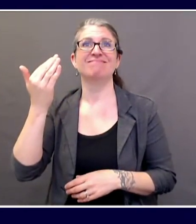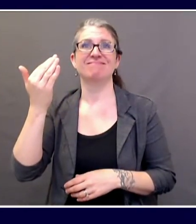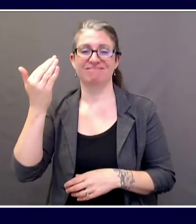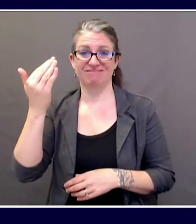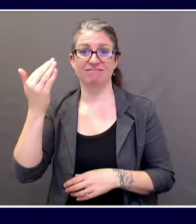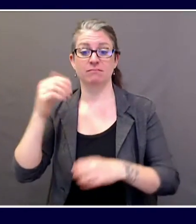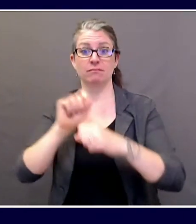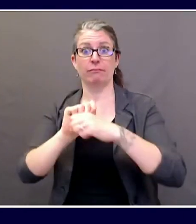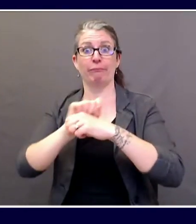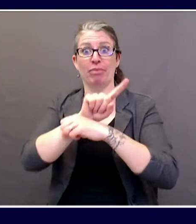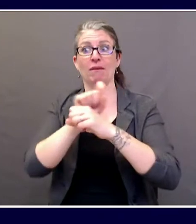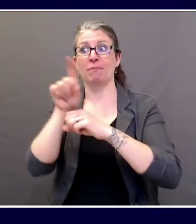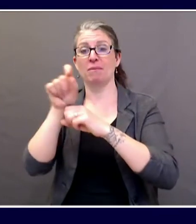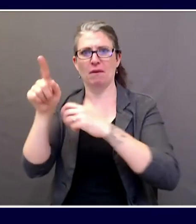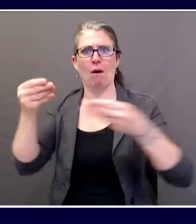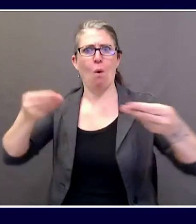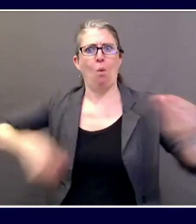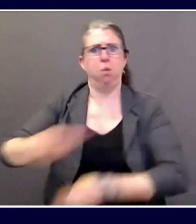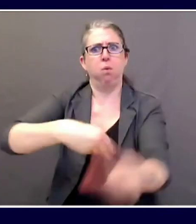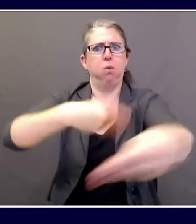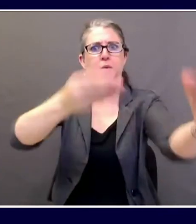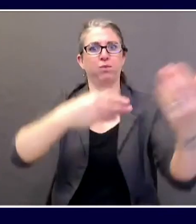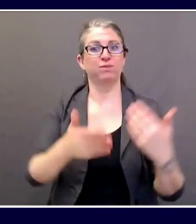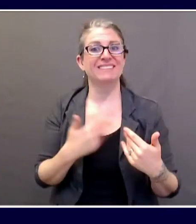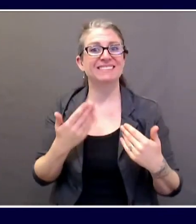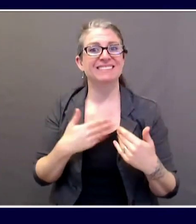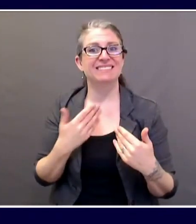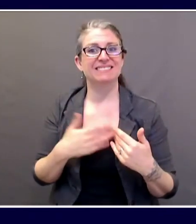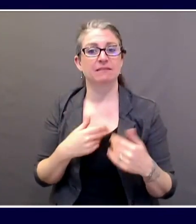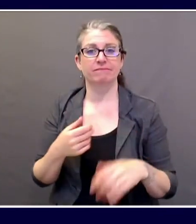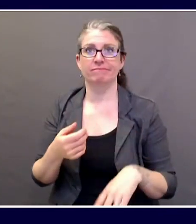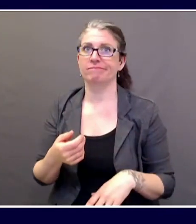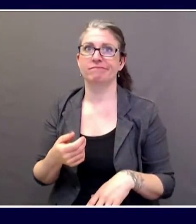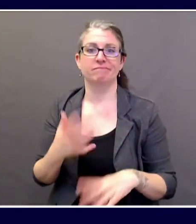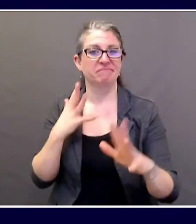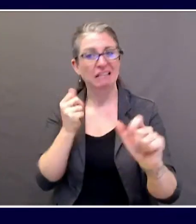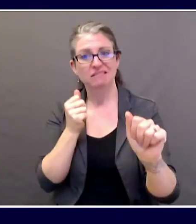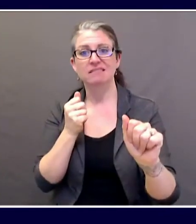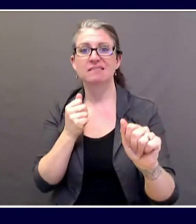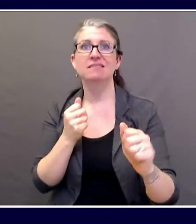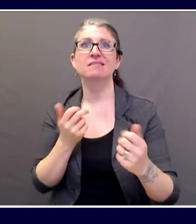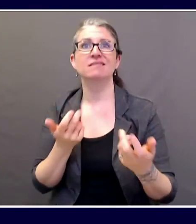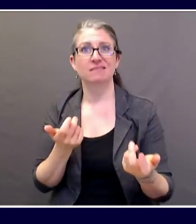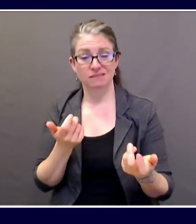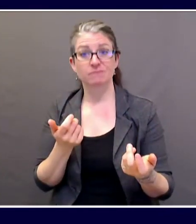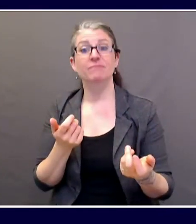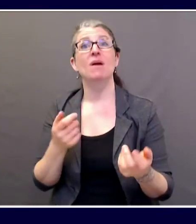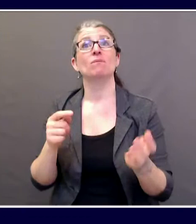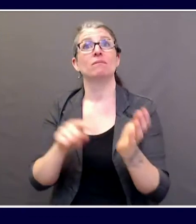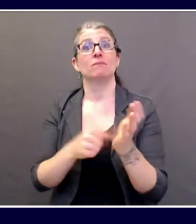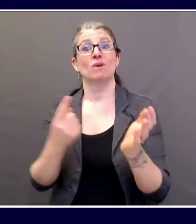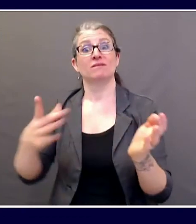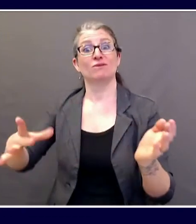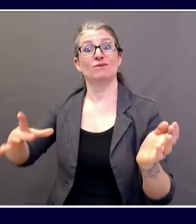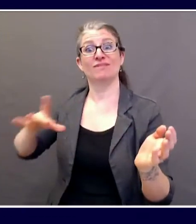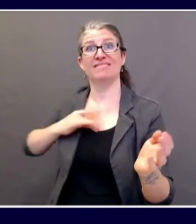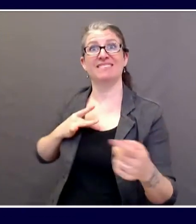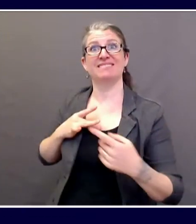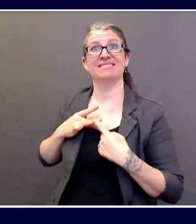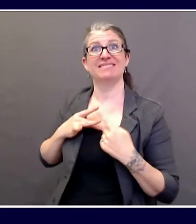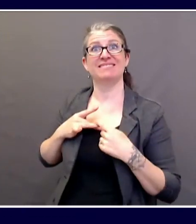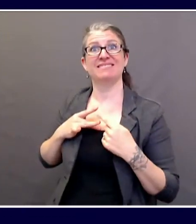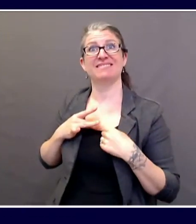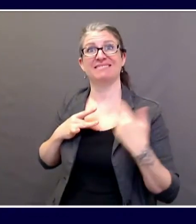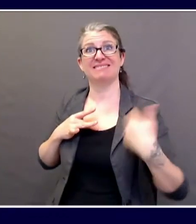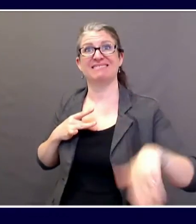relatively steady hospitalizations. So I think that's in general what we're seeing, which is to say masking is great, but even with